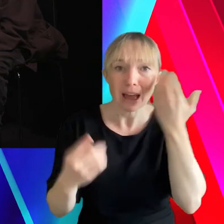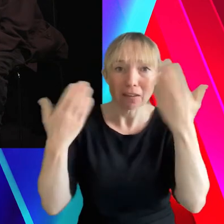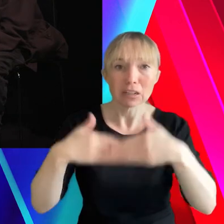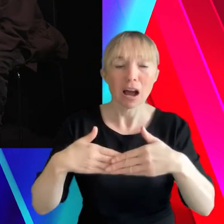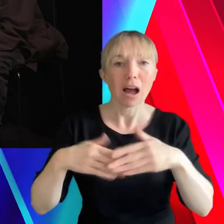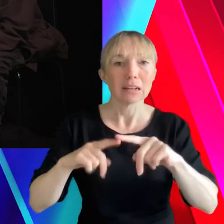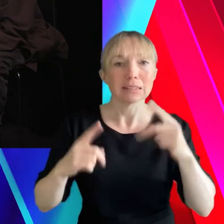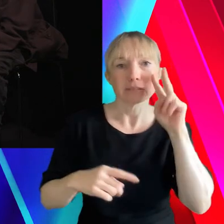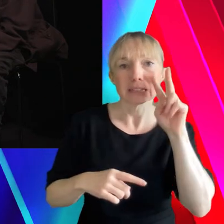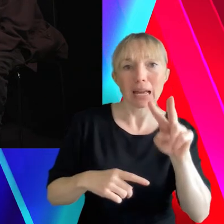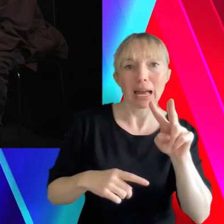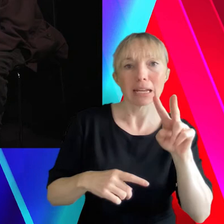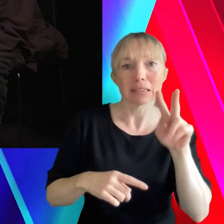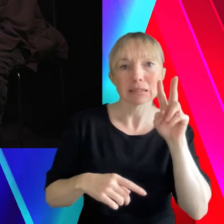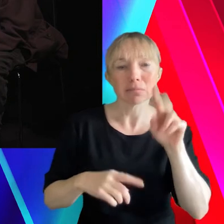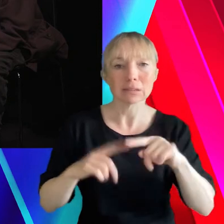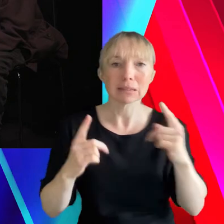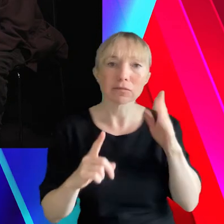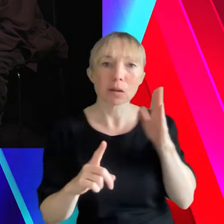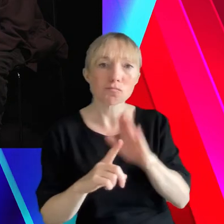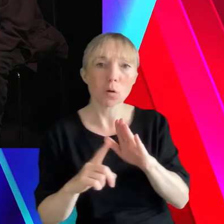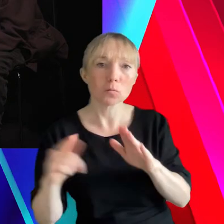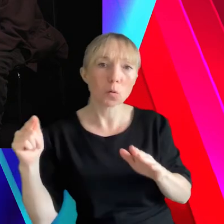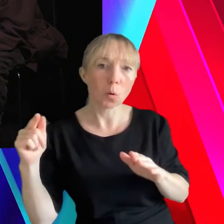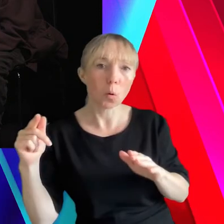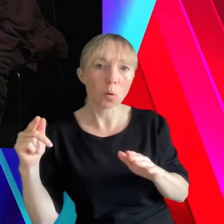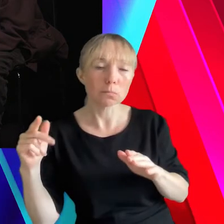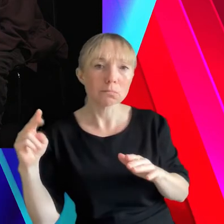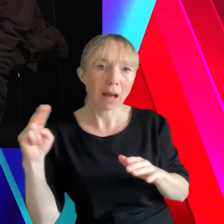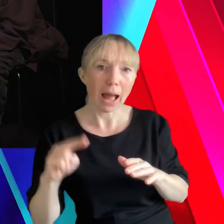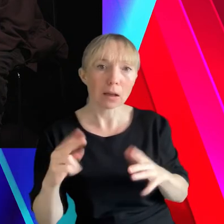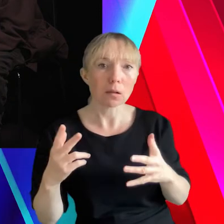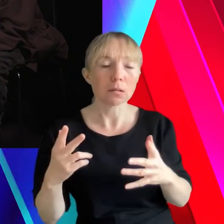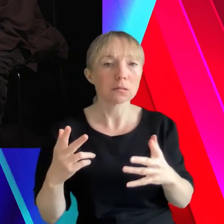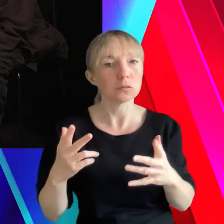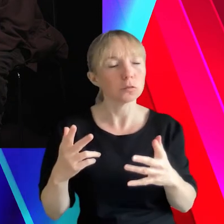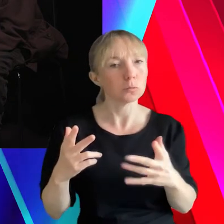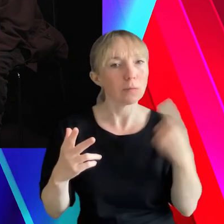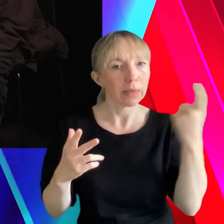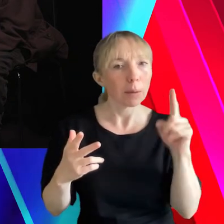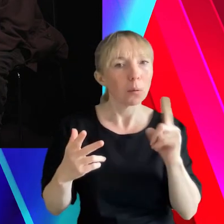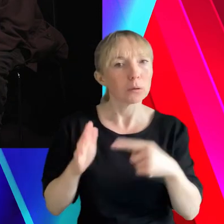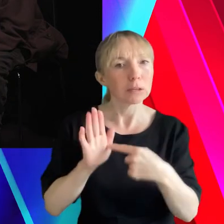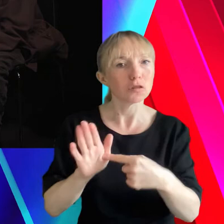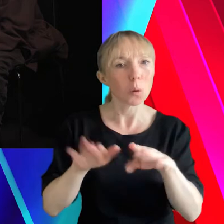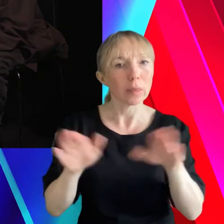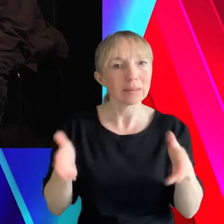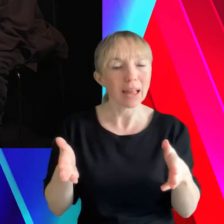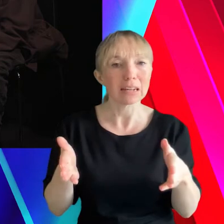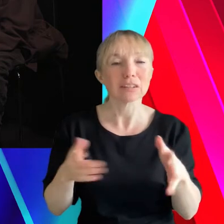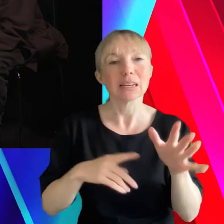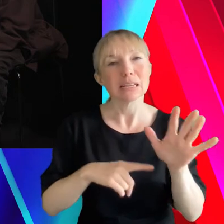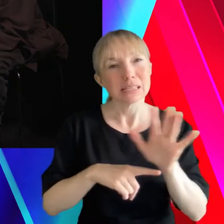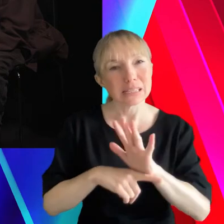different approach, a different angle to approach what's been shown on stage. And this, of course, cinema allows this